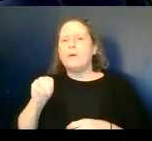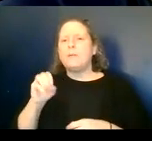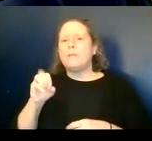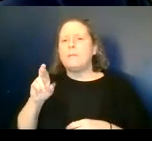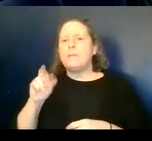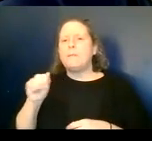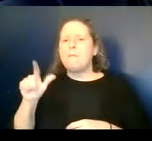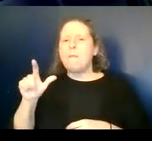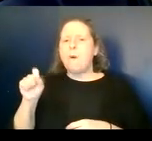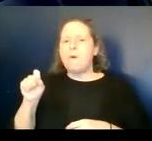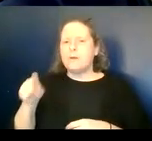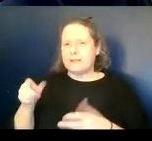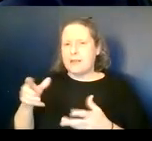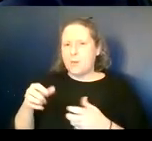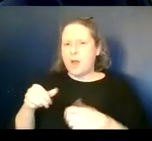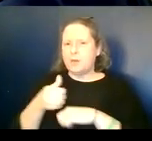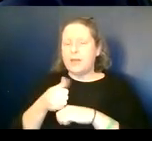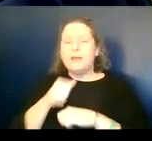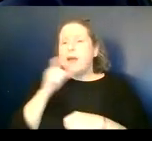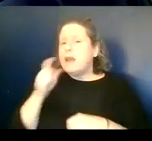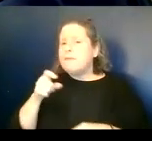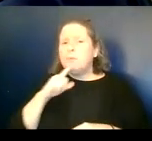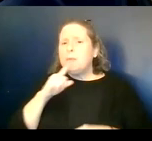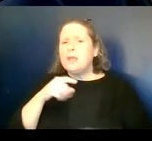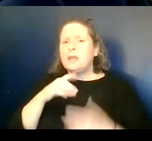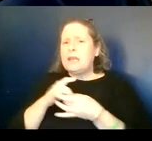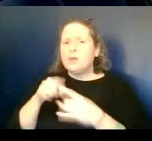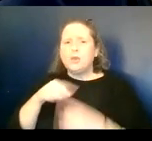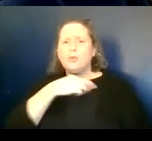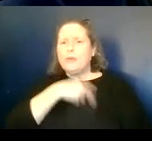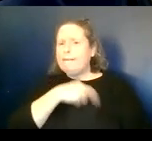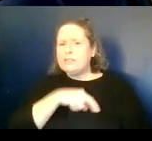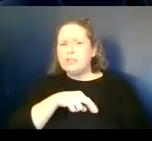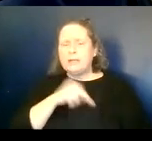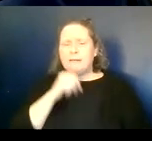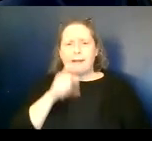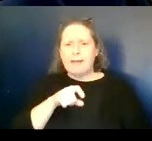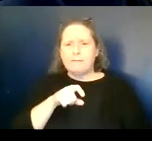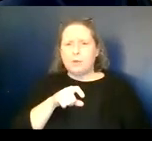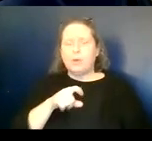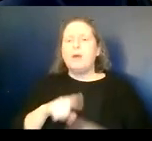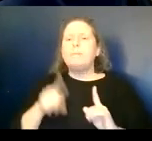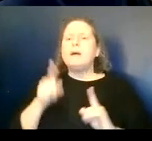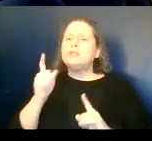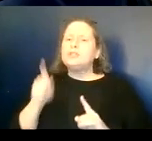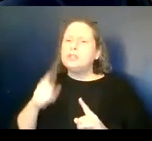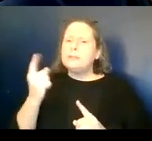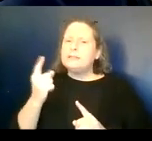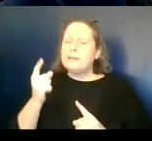It doesn't have to be religious, but it should be something that everybody believes